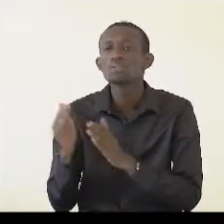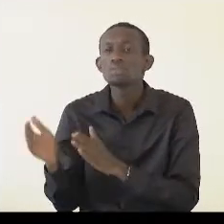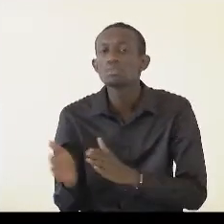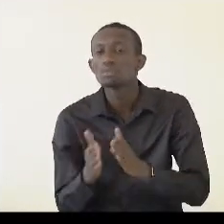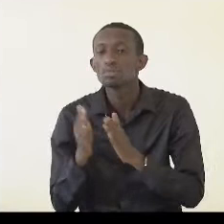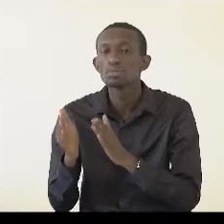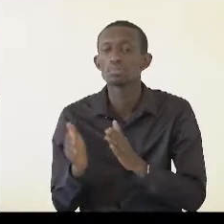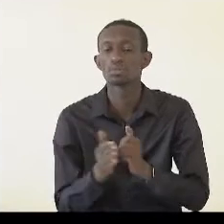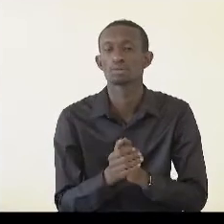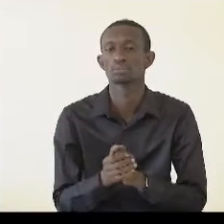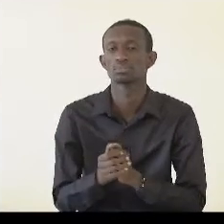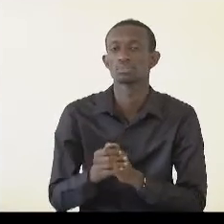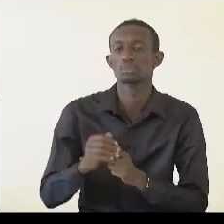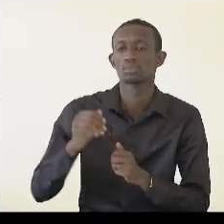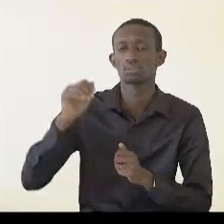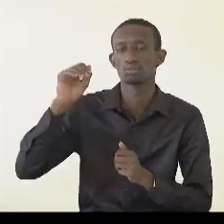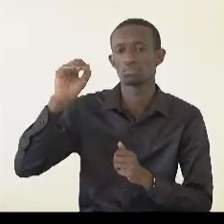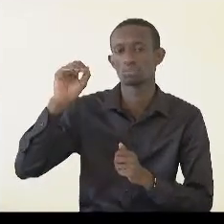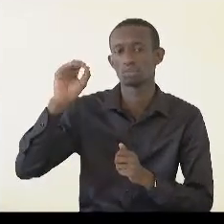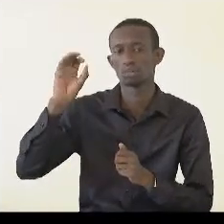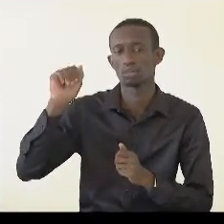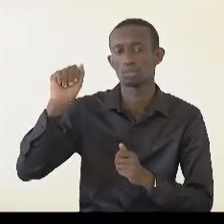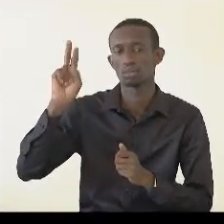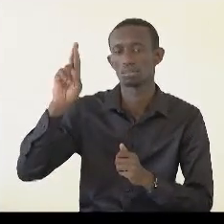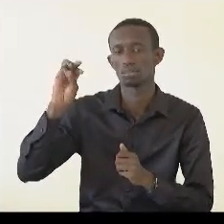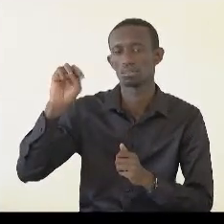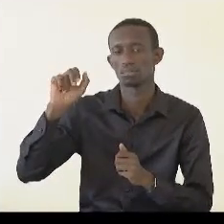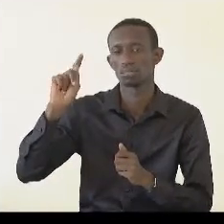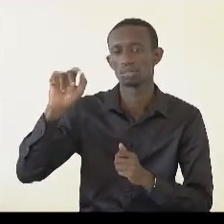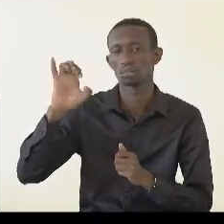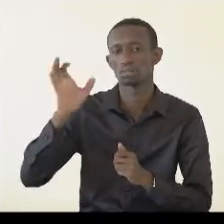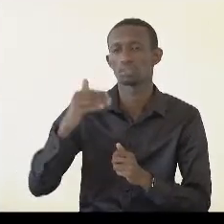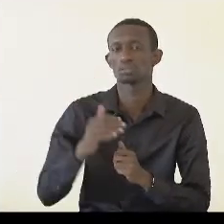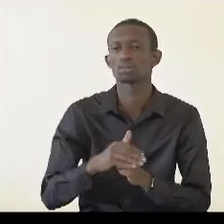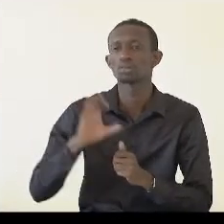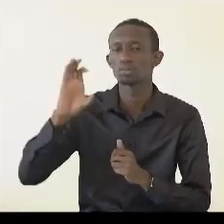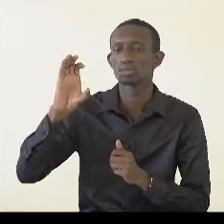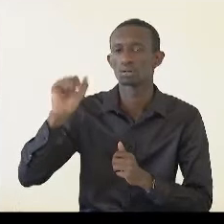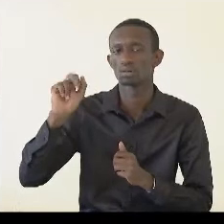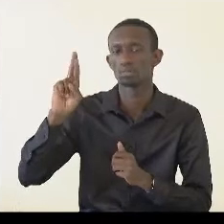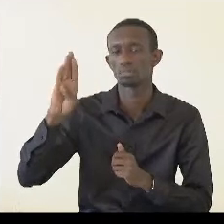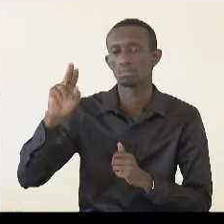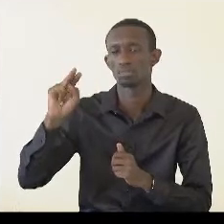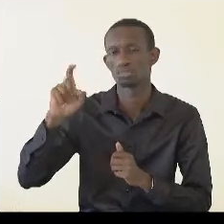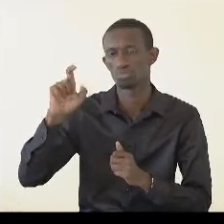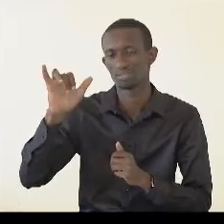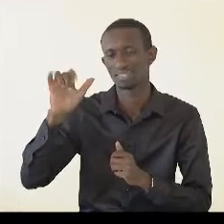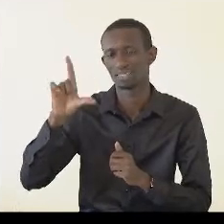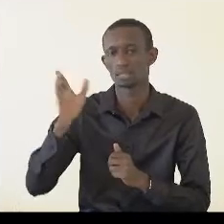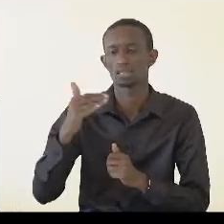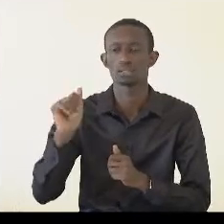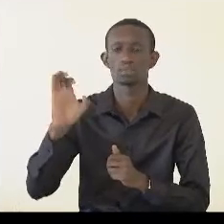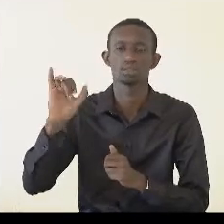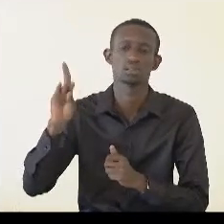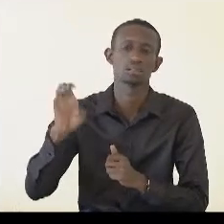acids. Nomenclature, acidity, and preparation methods of carboxylic acids. So when we're